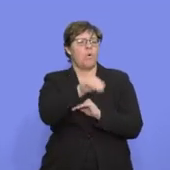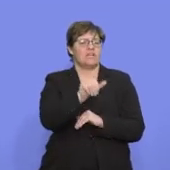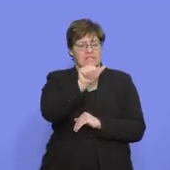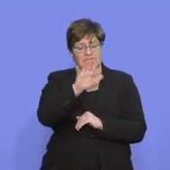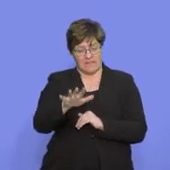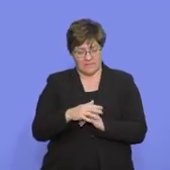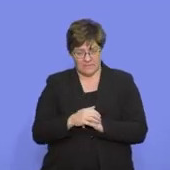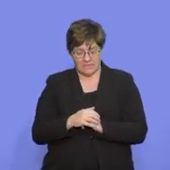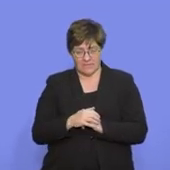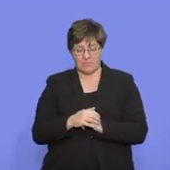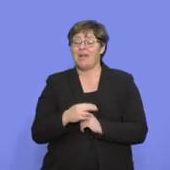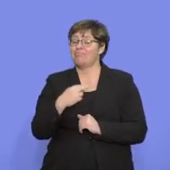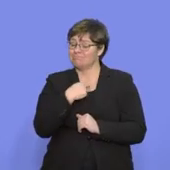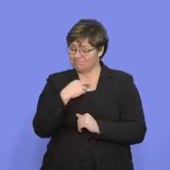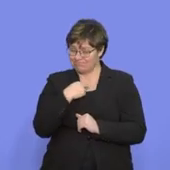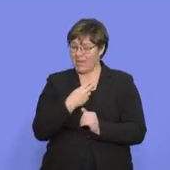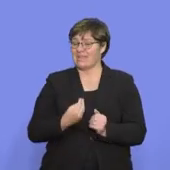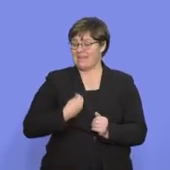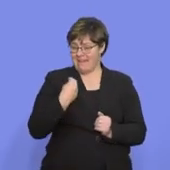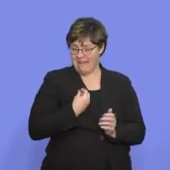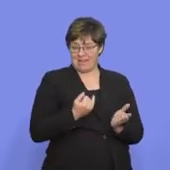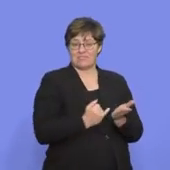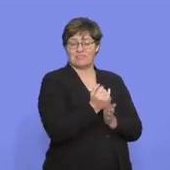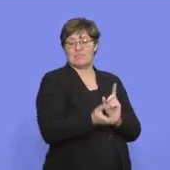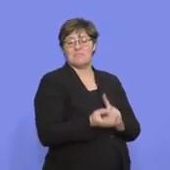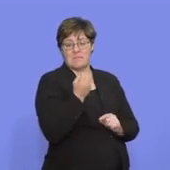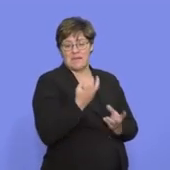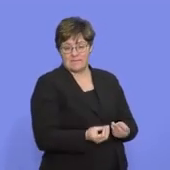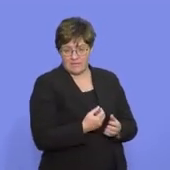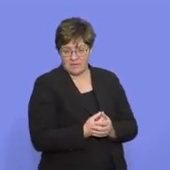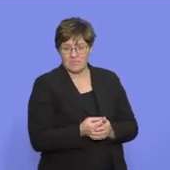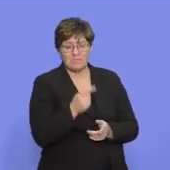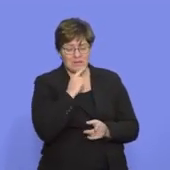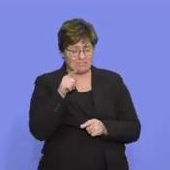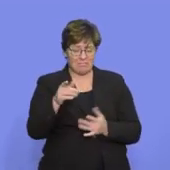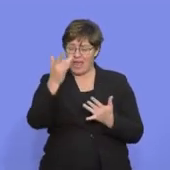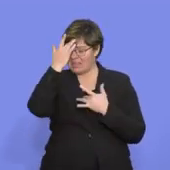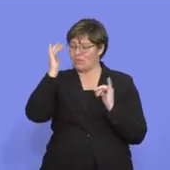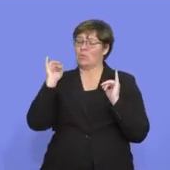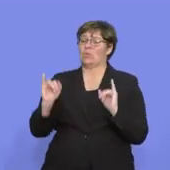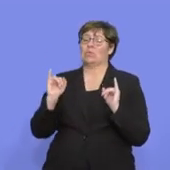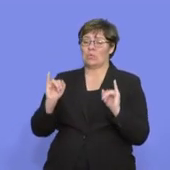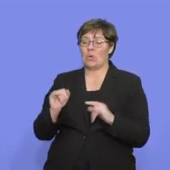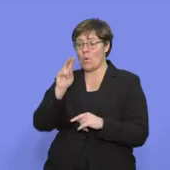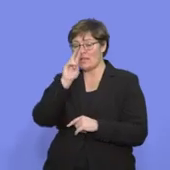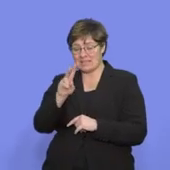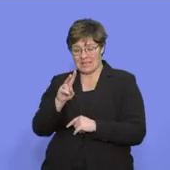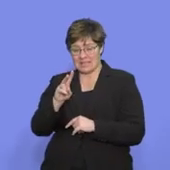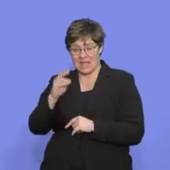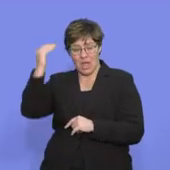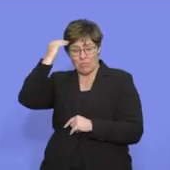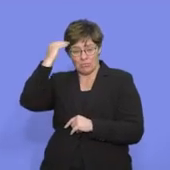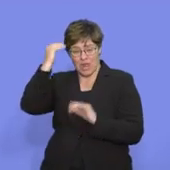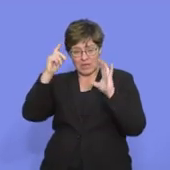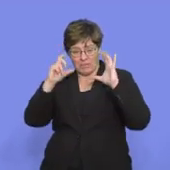unfortunately some people will get it early on, right? And this is a horrible illness because if you look at these pictures of the brain, this is a healthy brain.